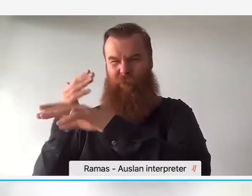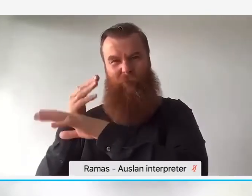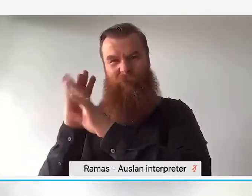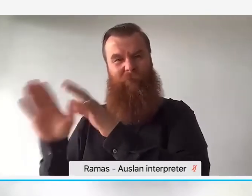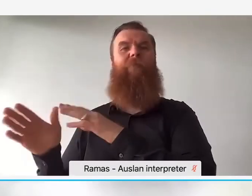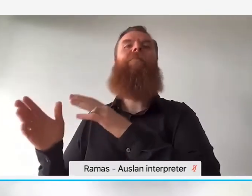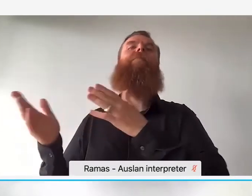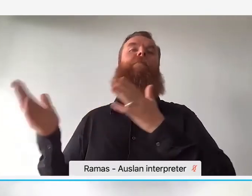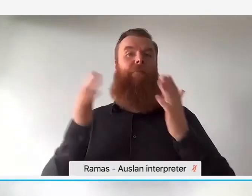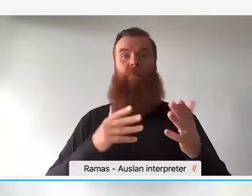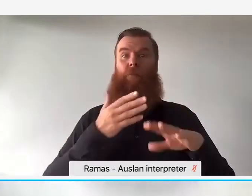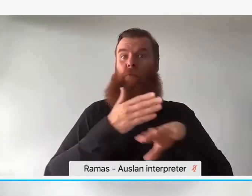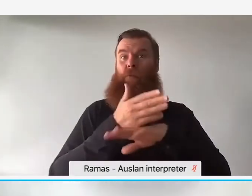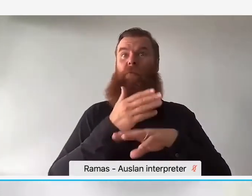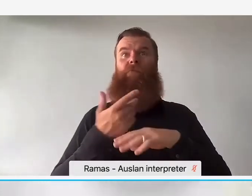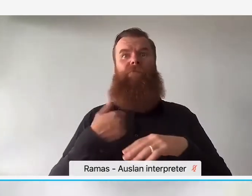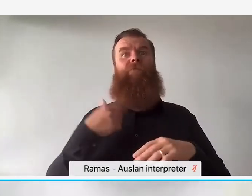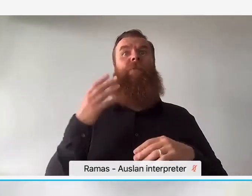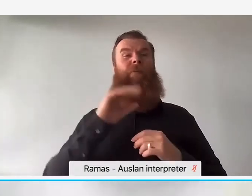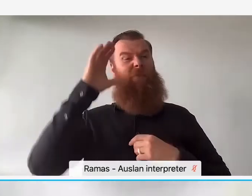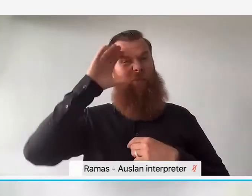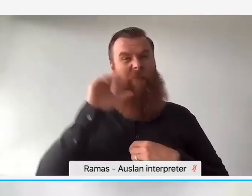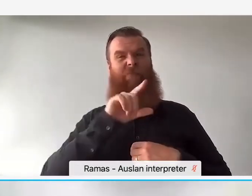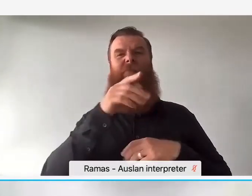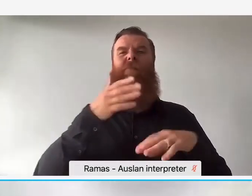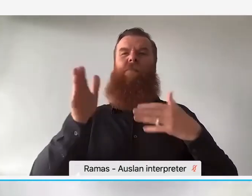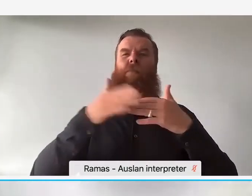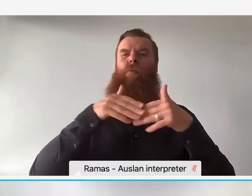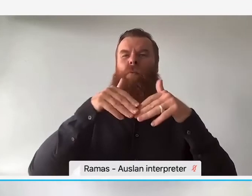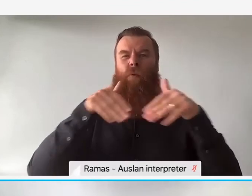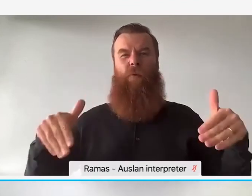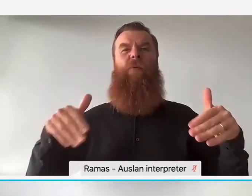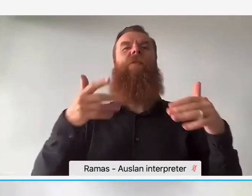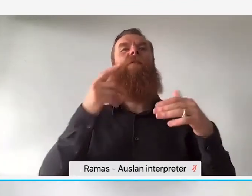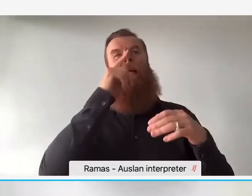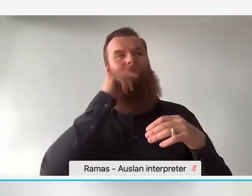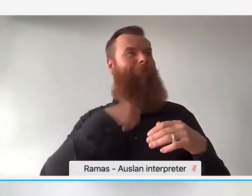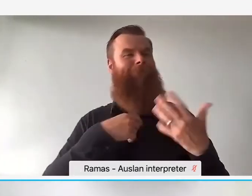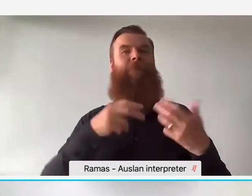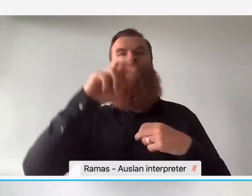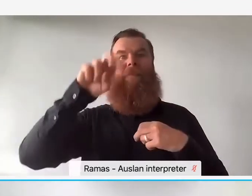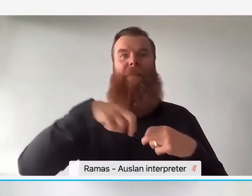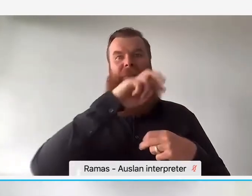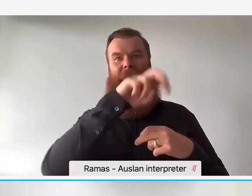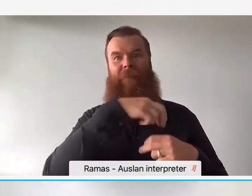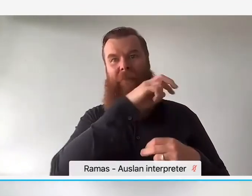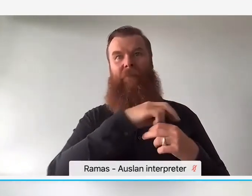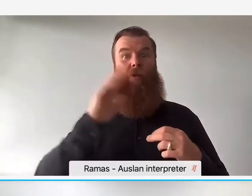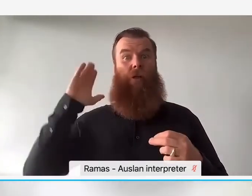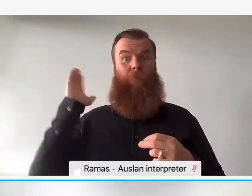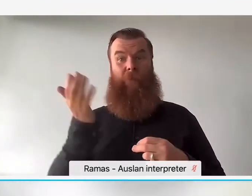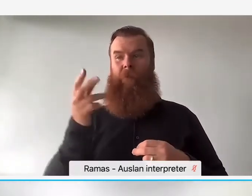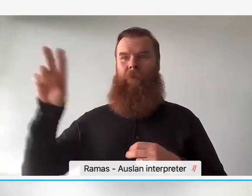an exemption was given to transfer to another local approved employer. In